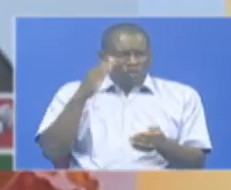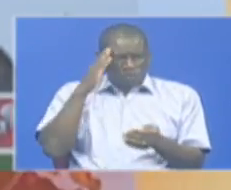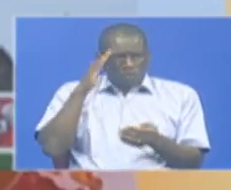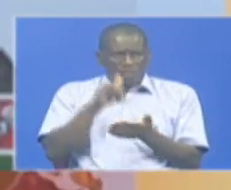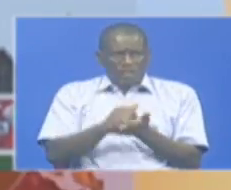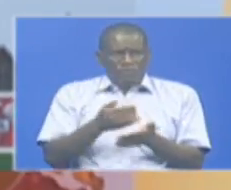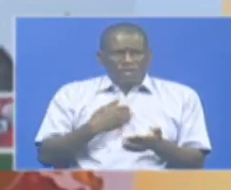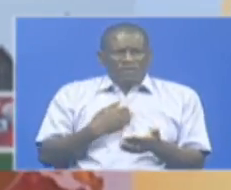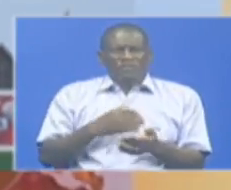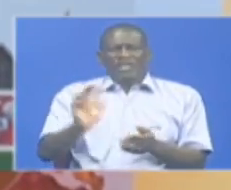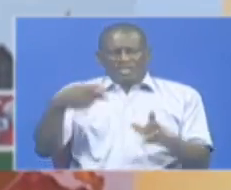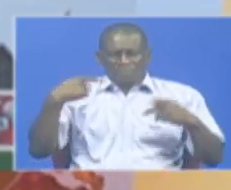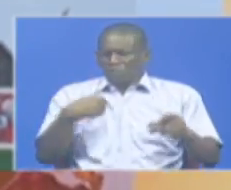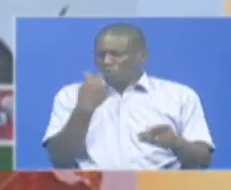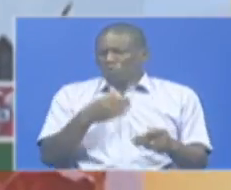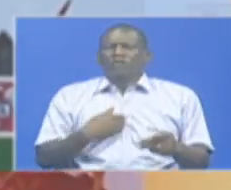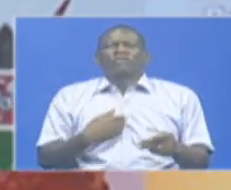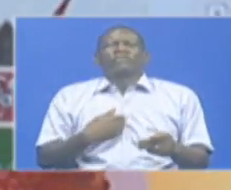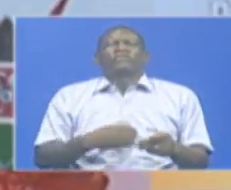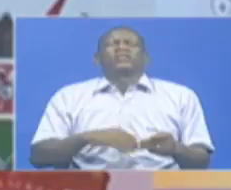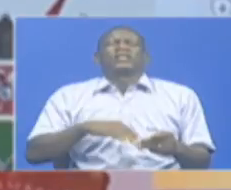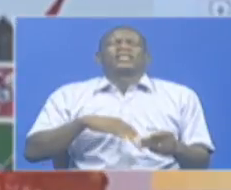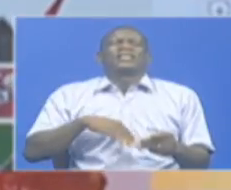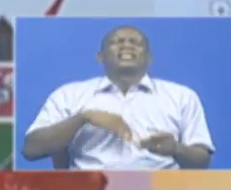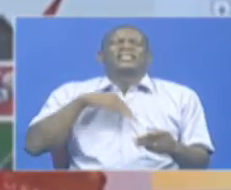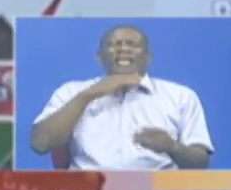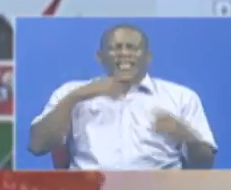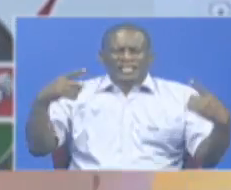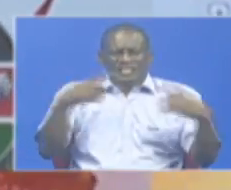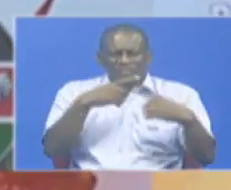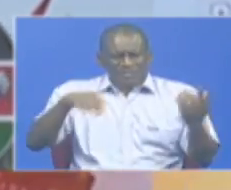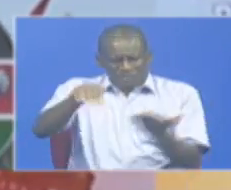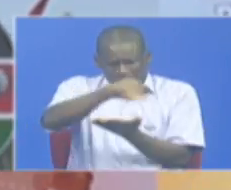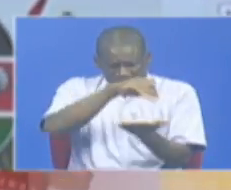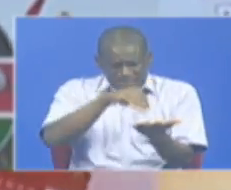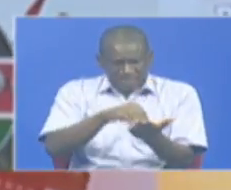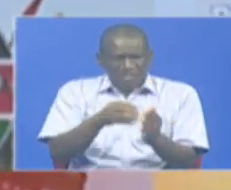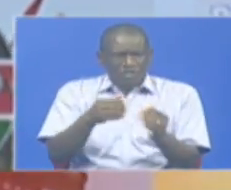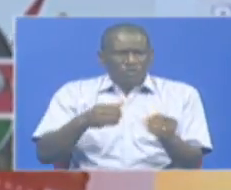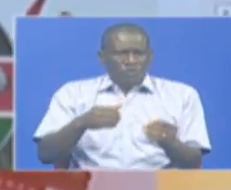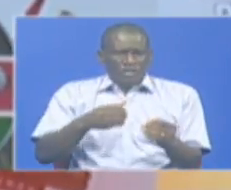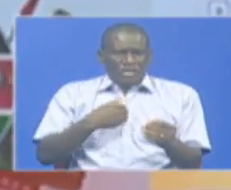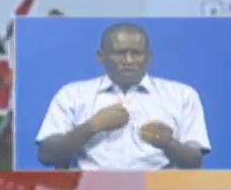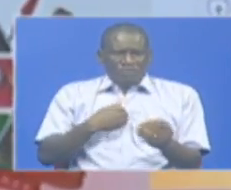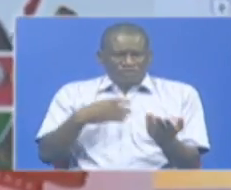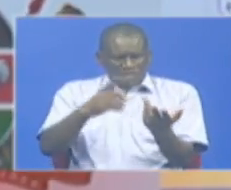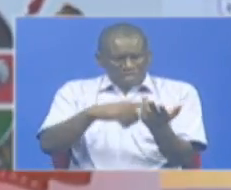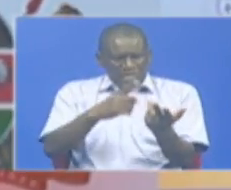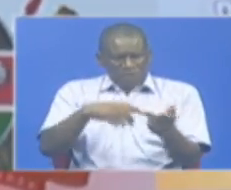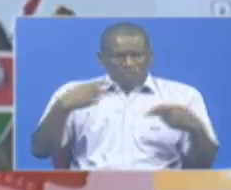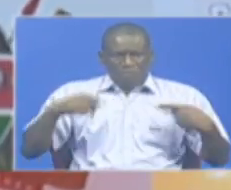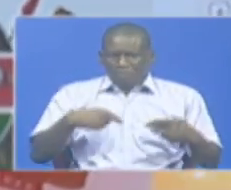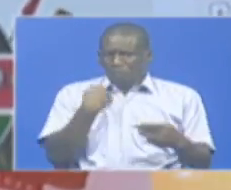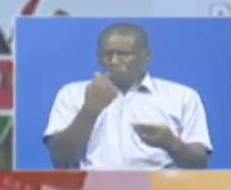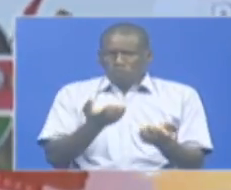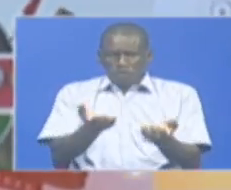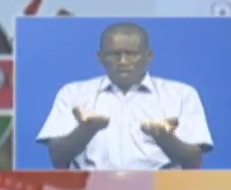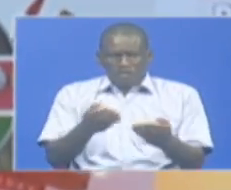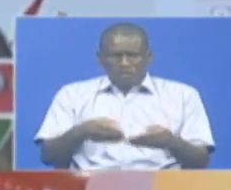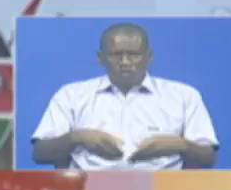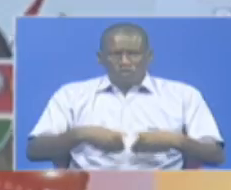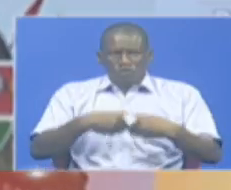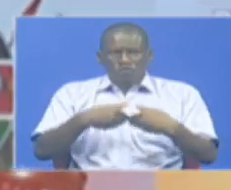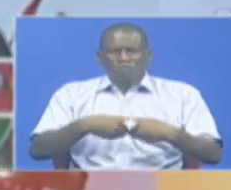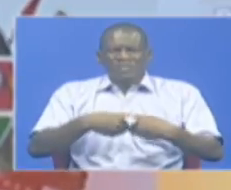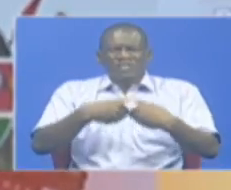who have lost their loved ones in different facilities. We do know, and we do have accounts of people who require to be given their last